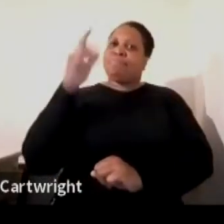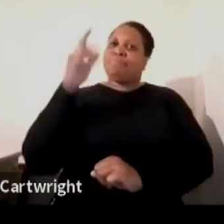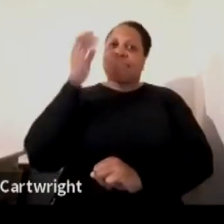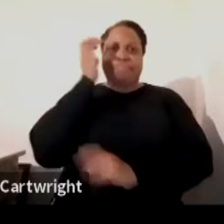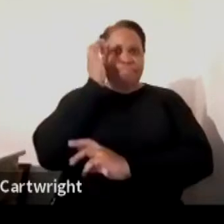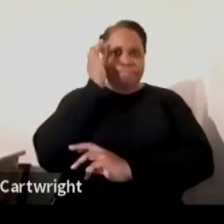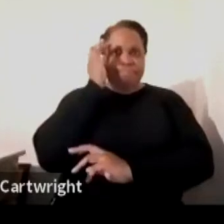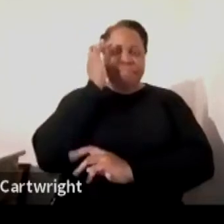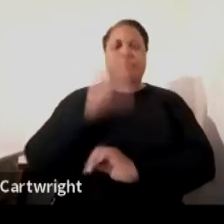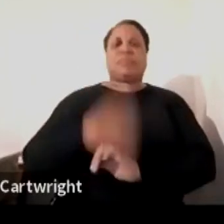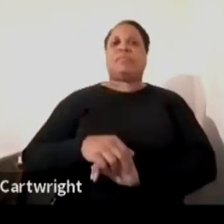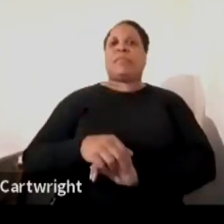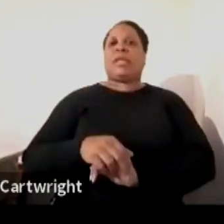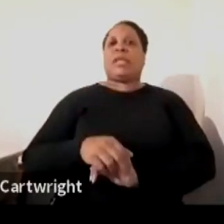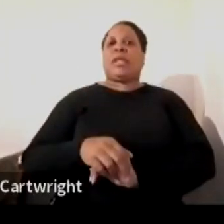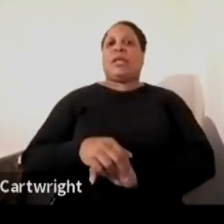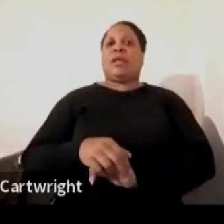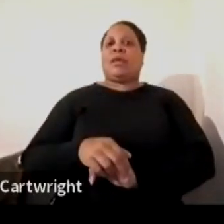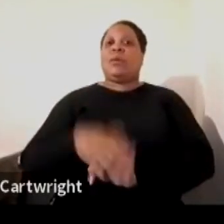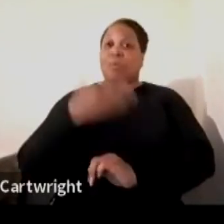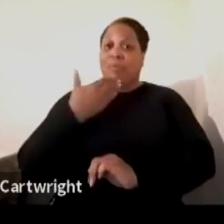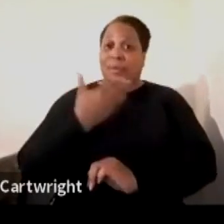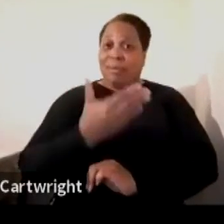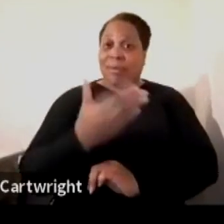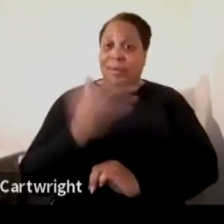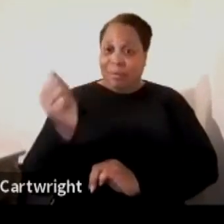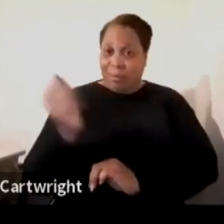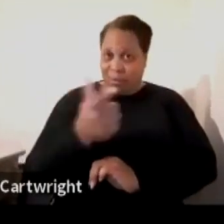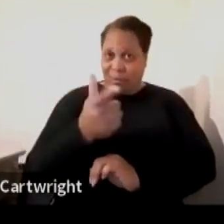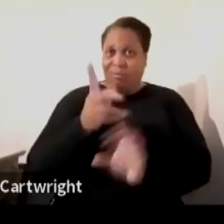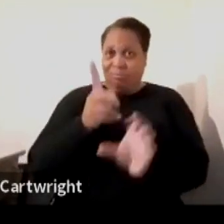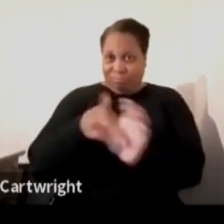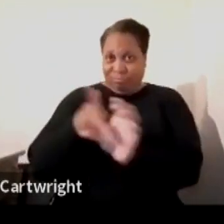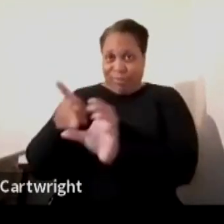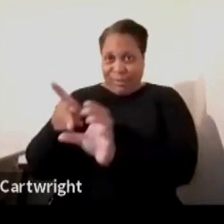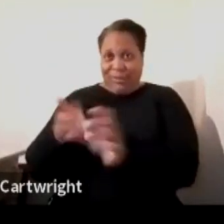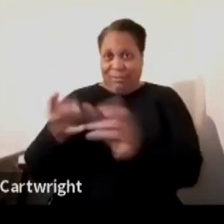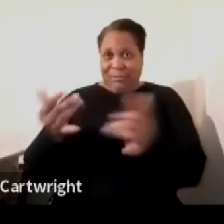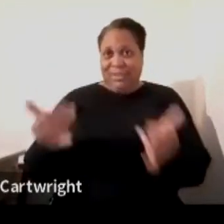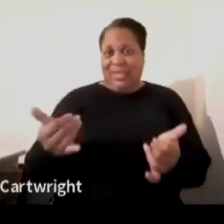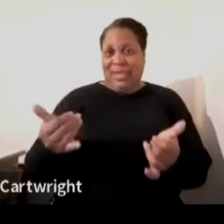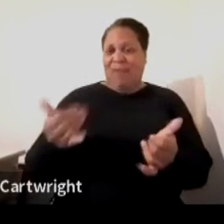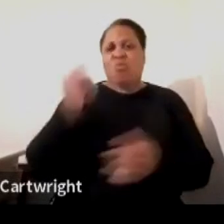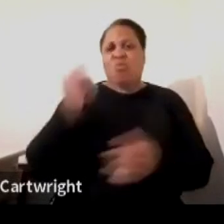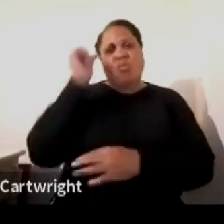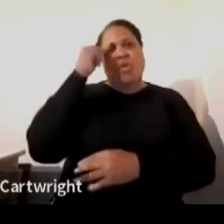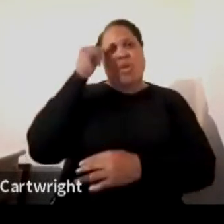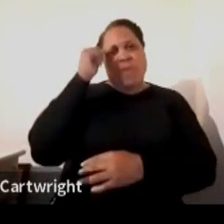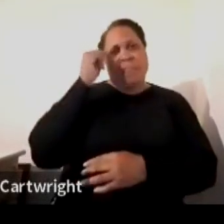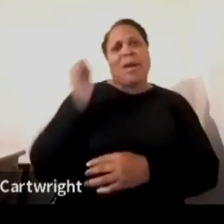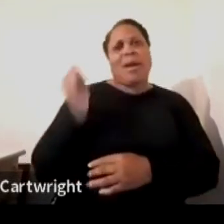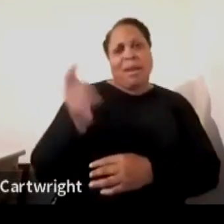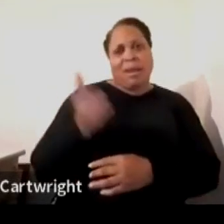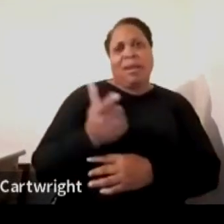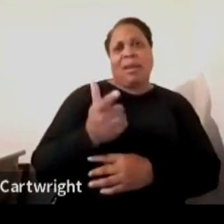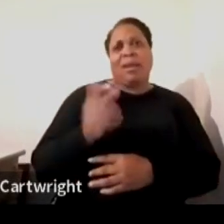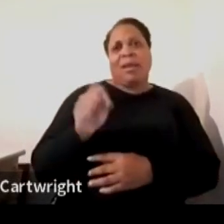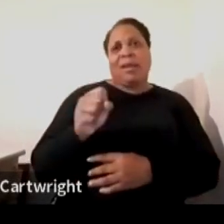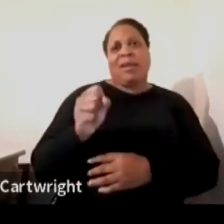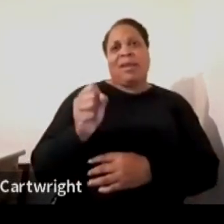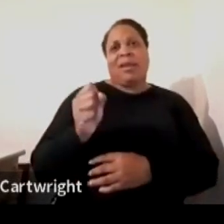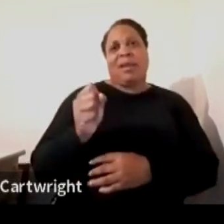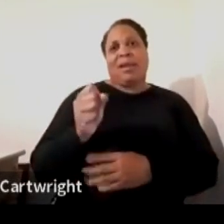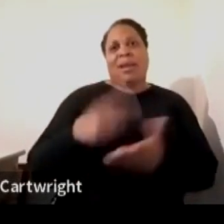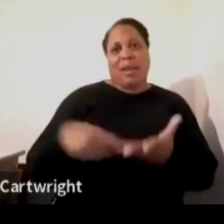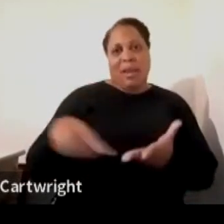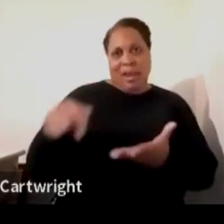Well, thank you to each of you for participating today. I just want to remind everybody that we will be back next